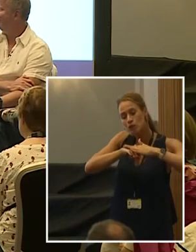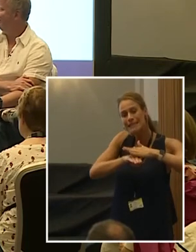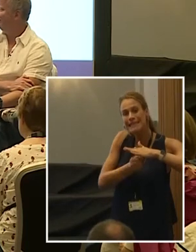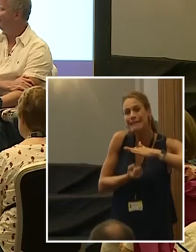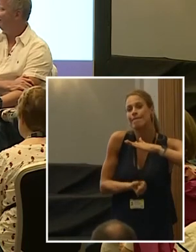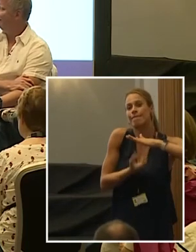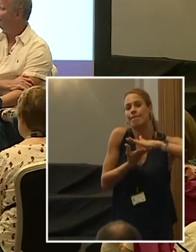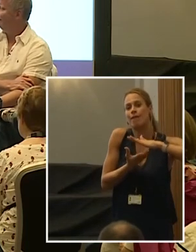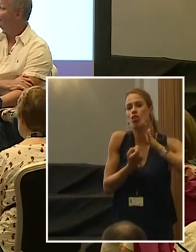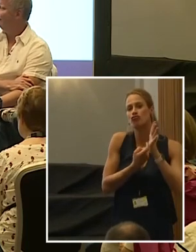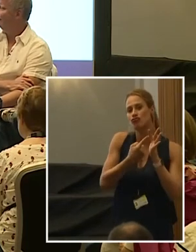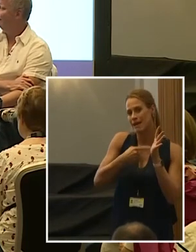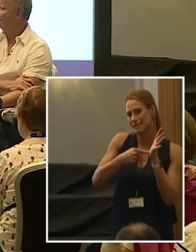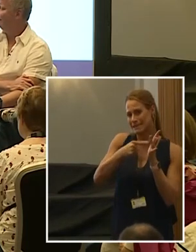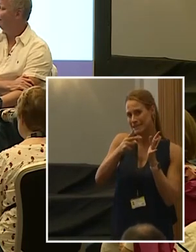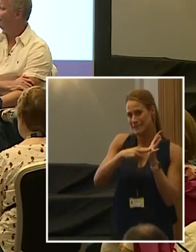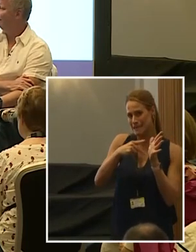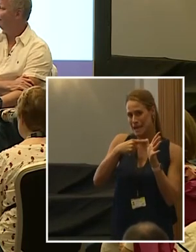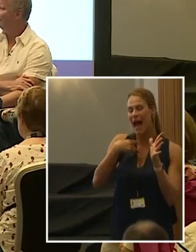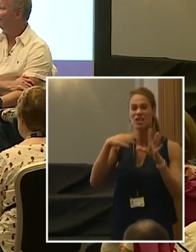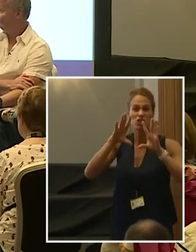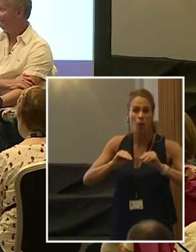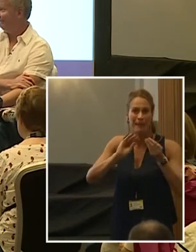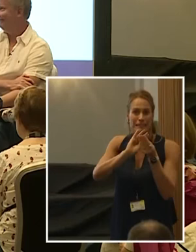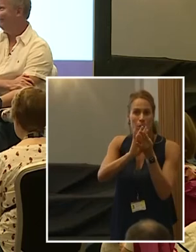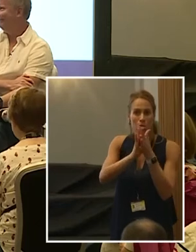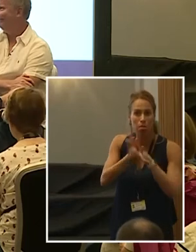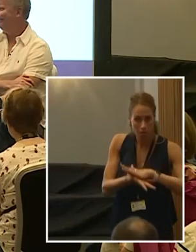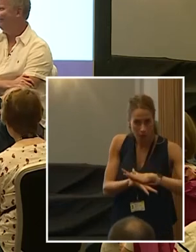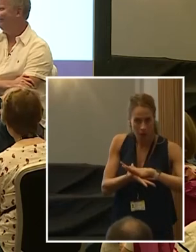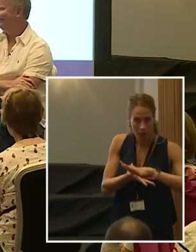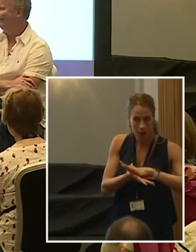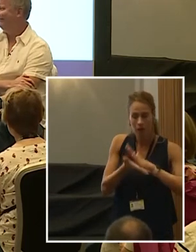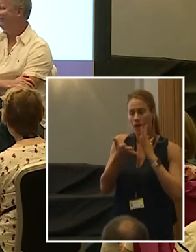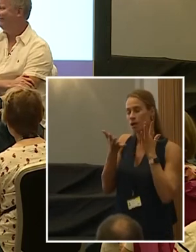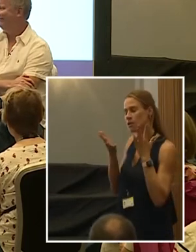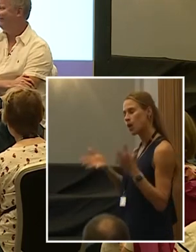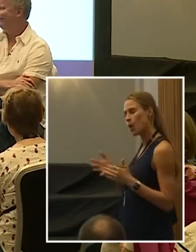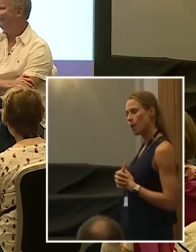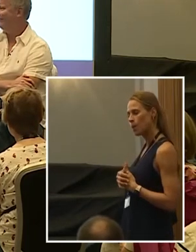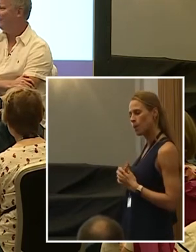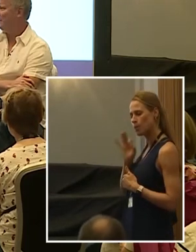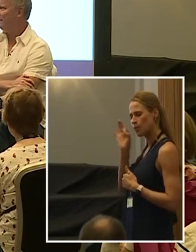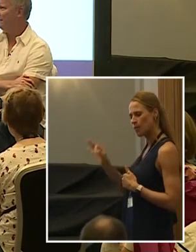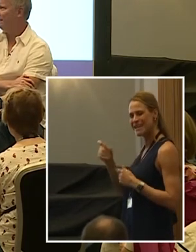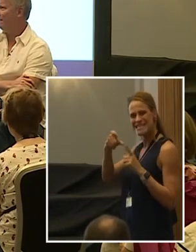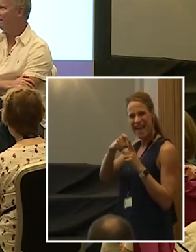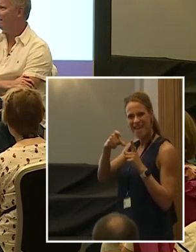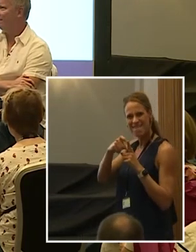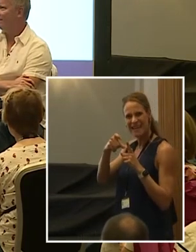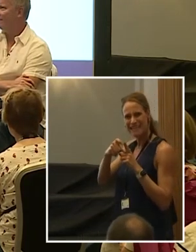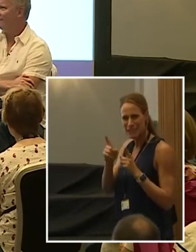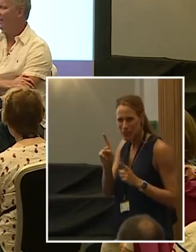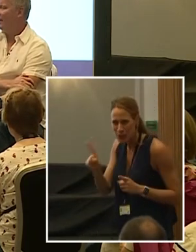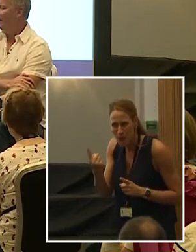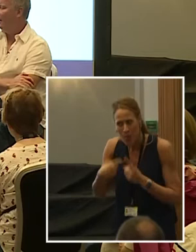pigment epithelium to stop degenerating. David, David, had you imagined one day taking part in a clinical trial,